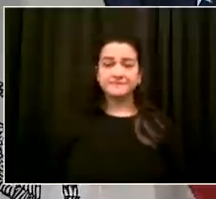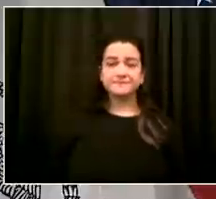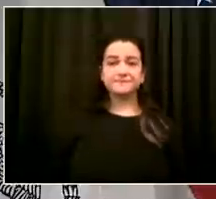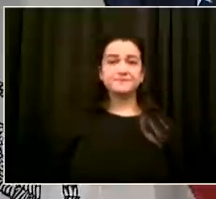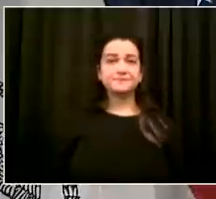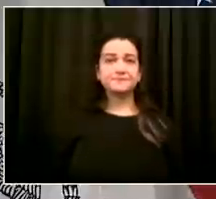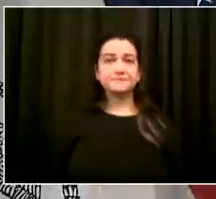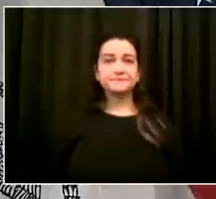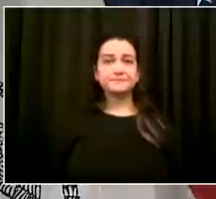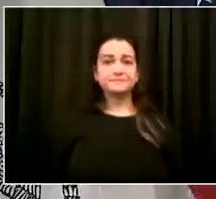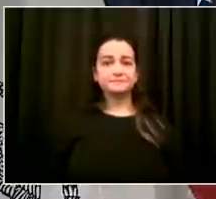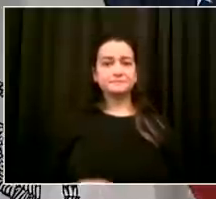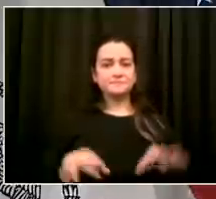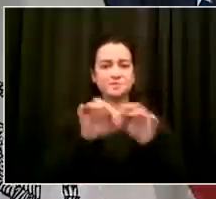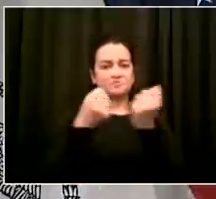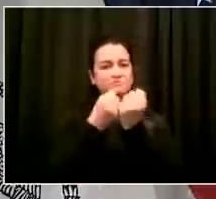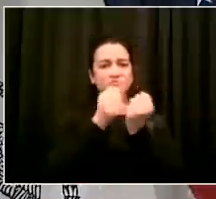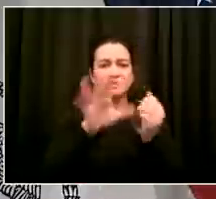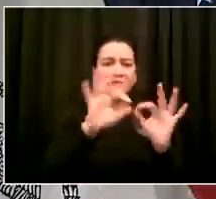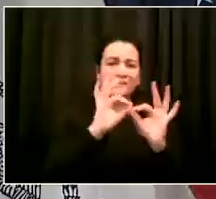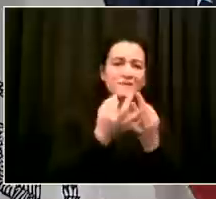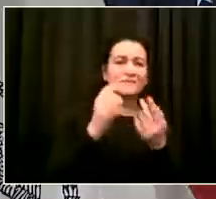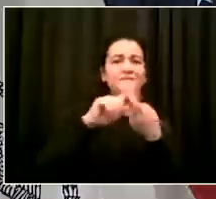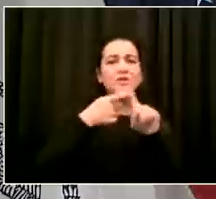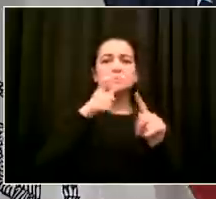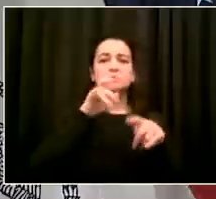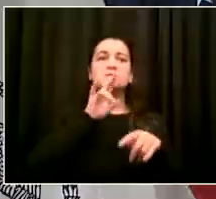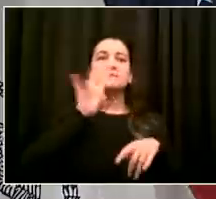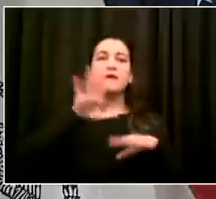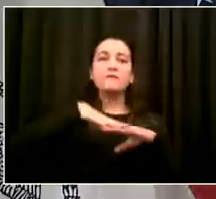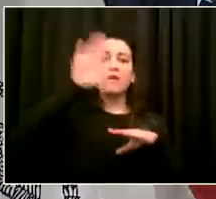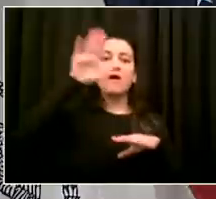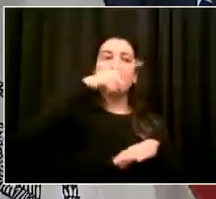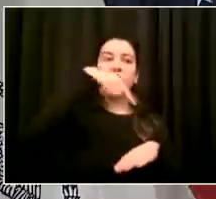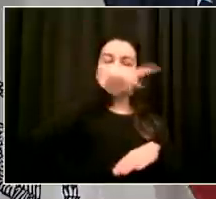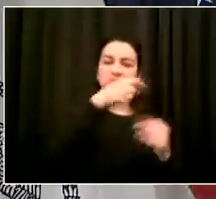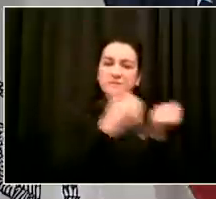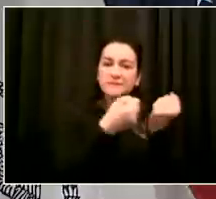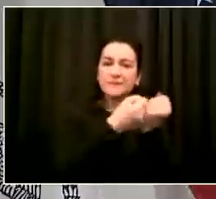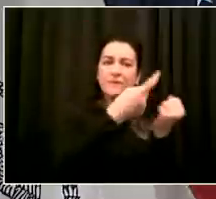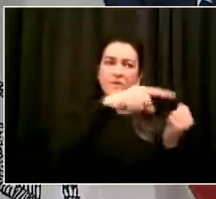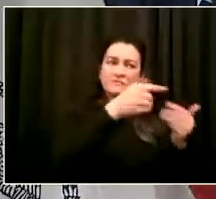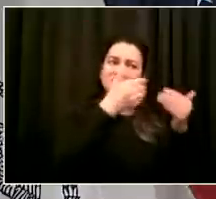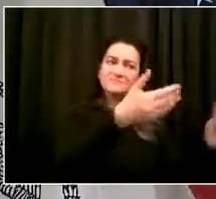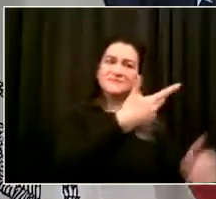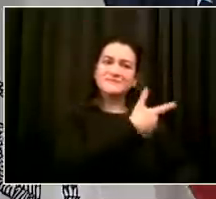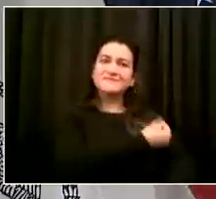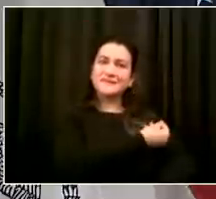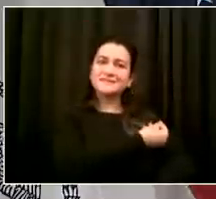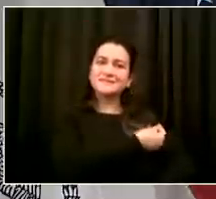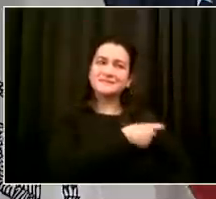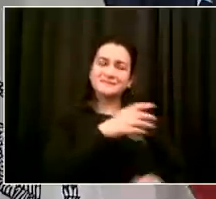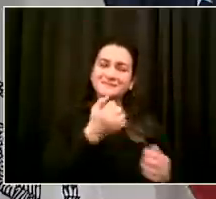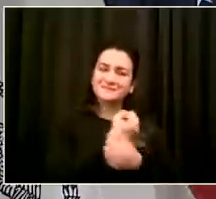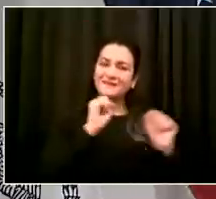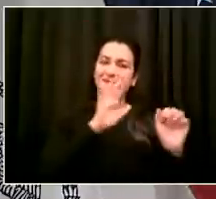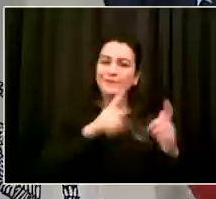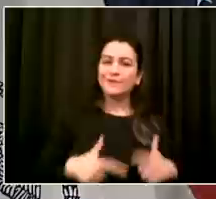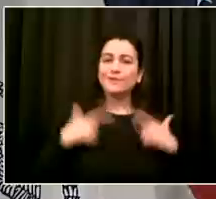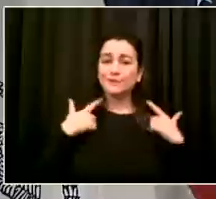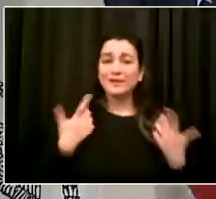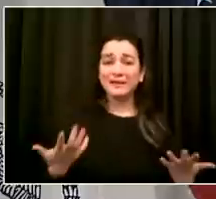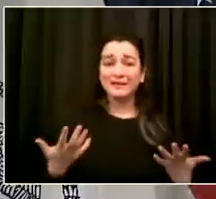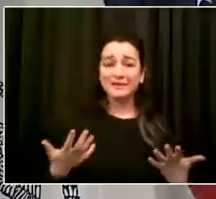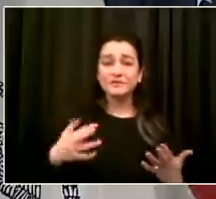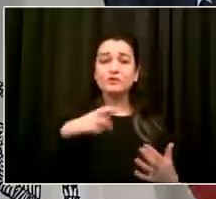everything she needed. She said it was great. She said everyone that took care of her, they saw that she needed help on the line. They got her up immediately to